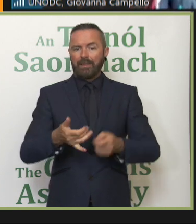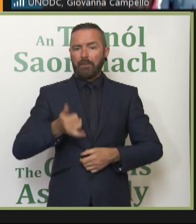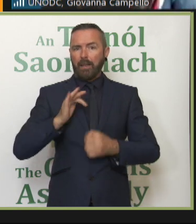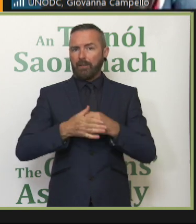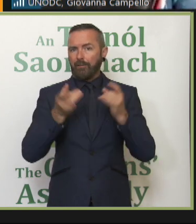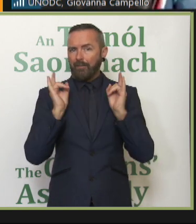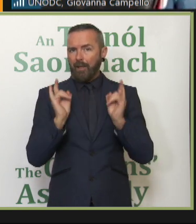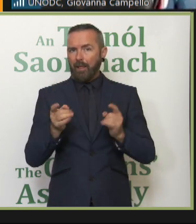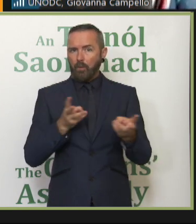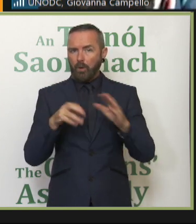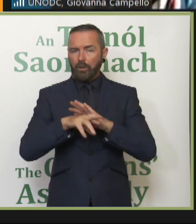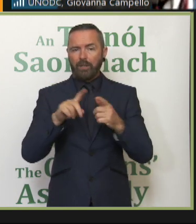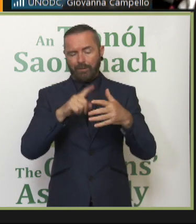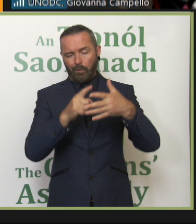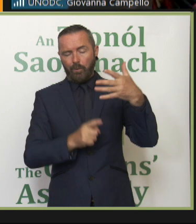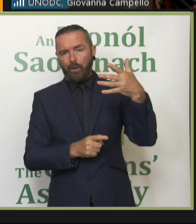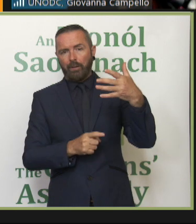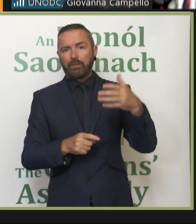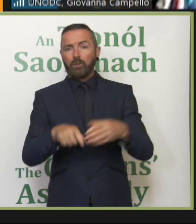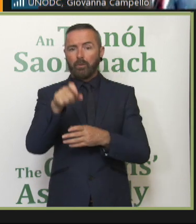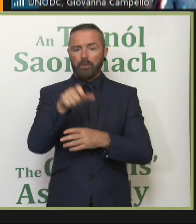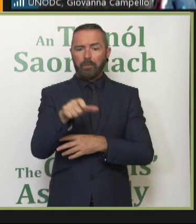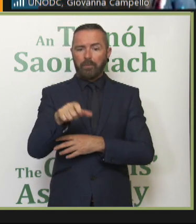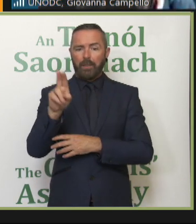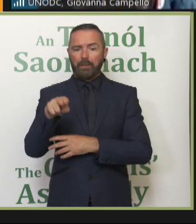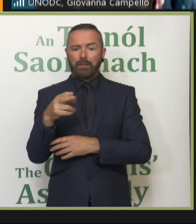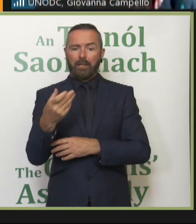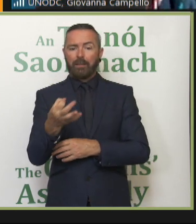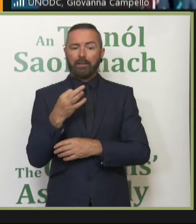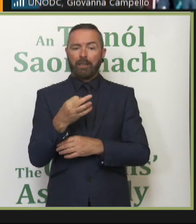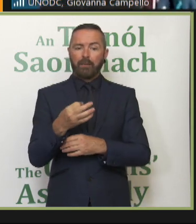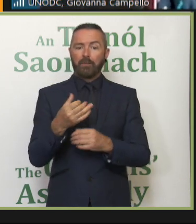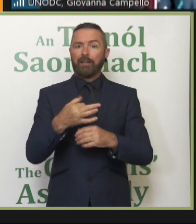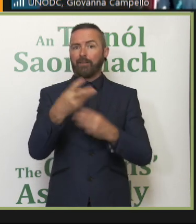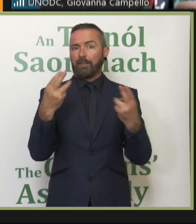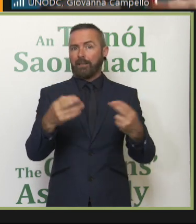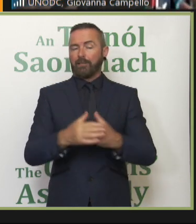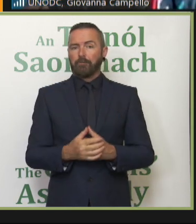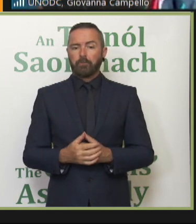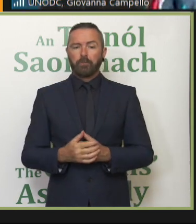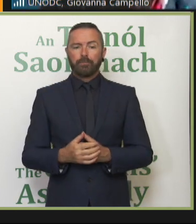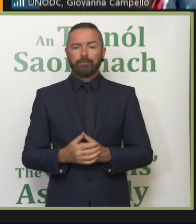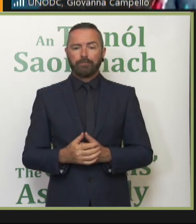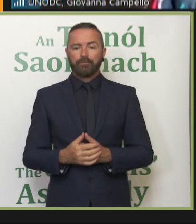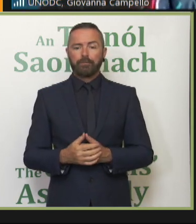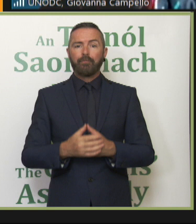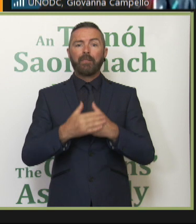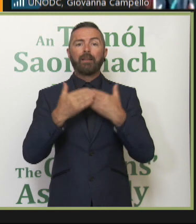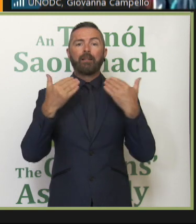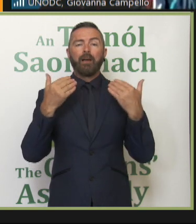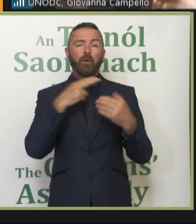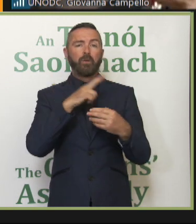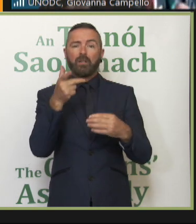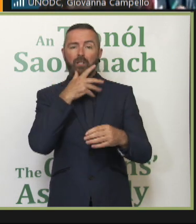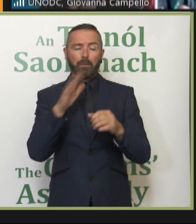and also the acceptance of patients, families, and the general public. I will not go into the details, of course, but